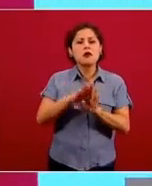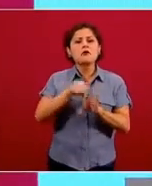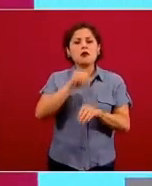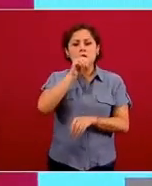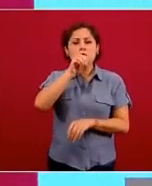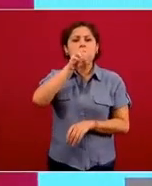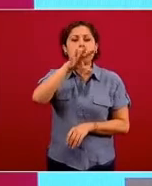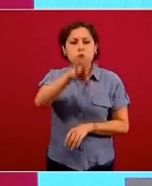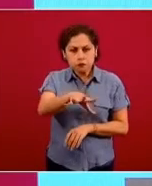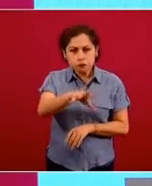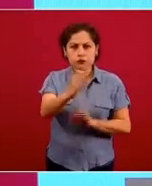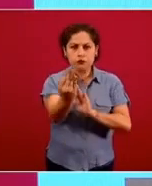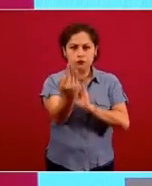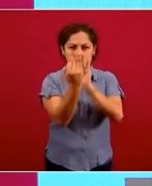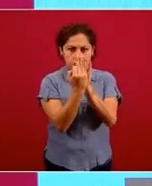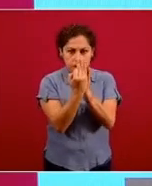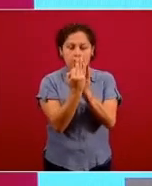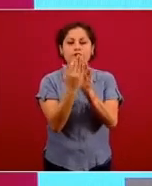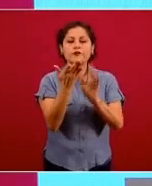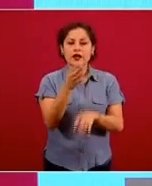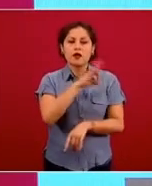through saliva, through